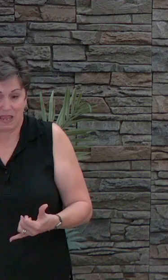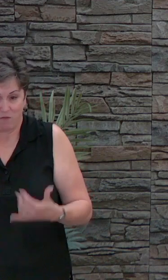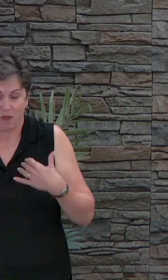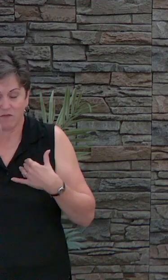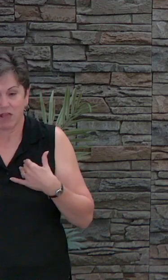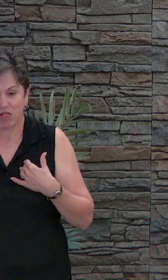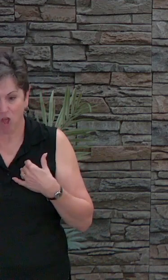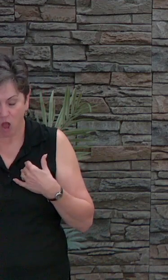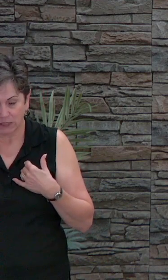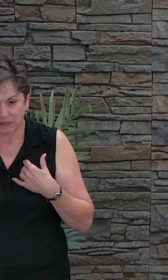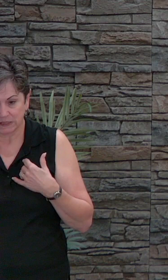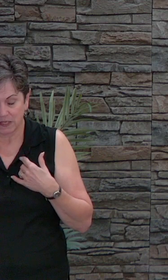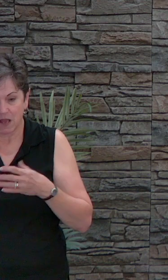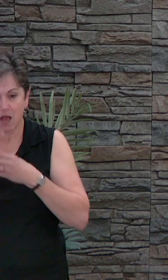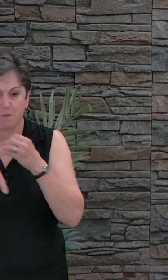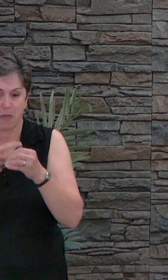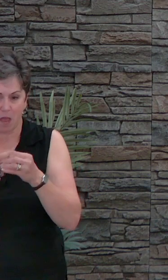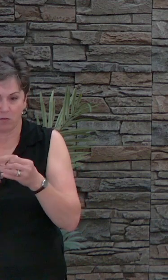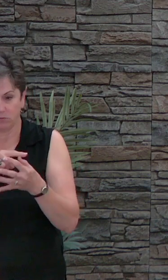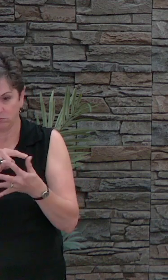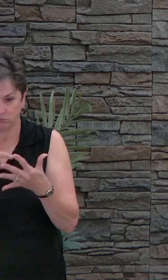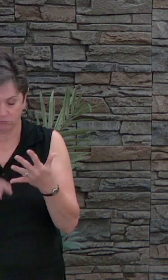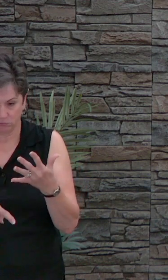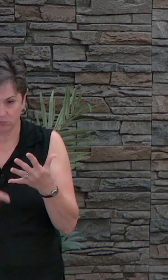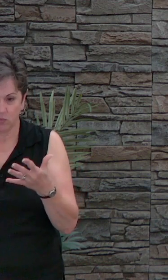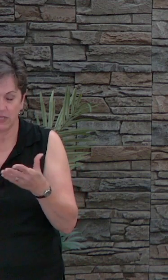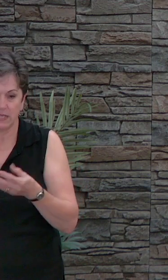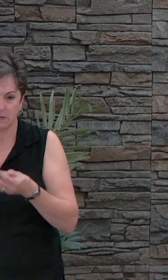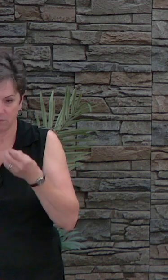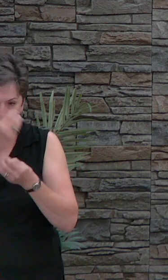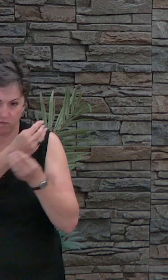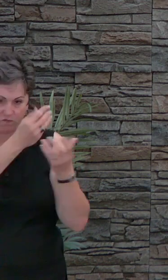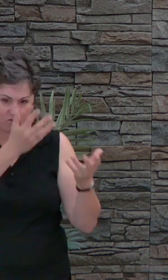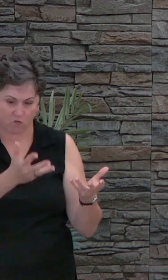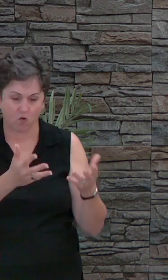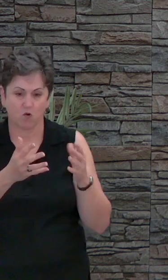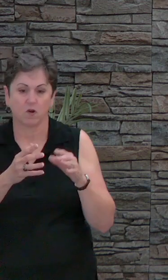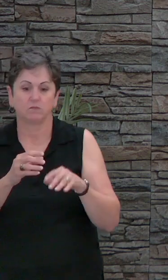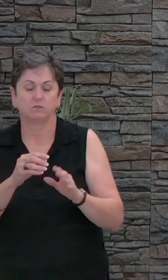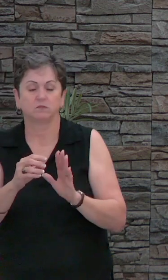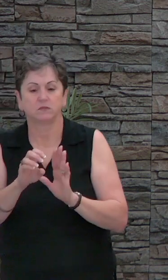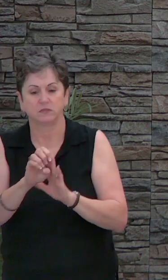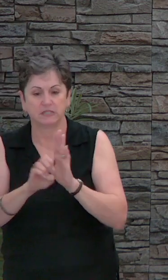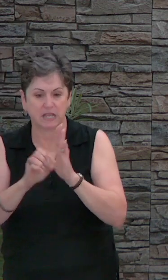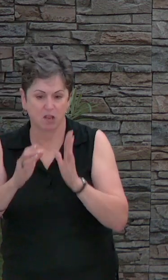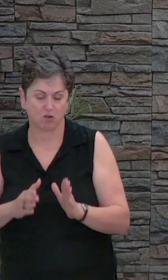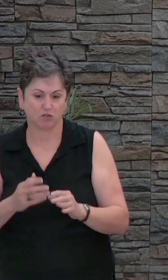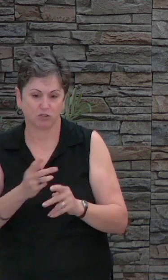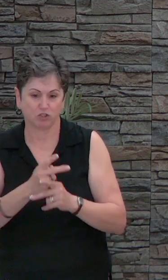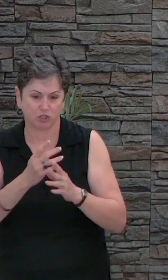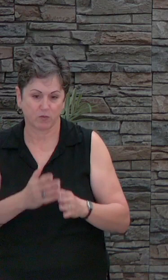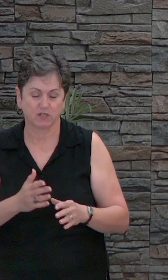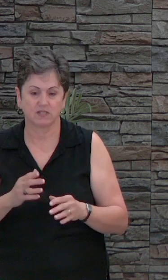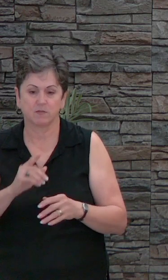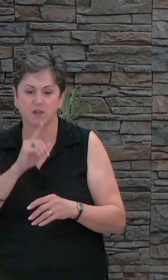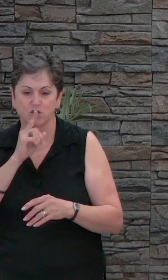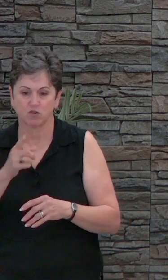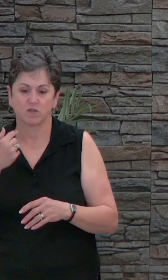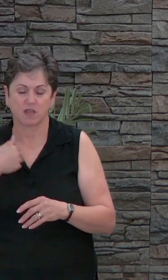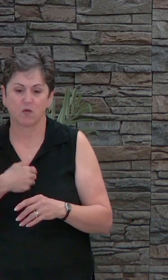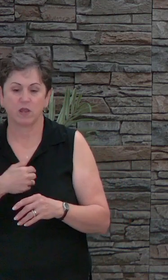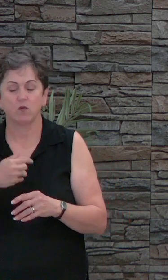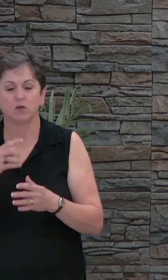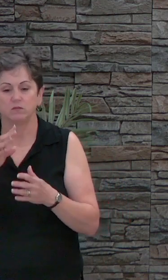any thoughts regarding them, please bring those to the shepherds, and we'll make sure that they